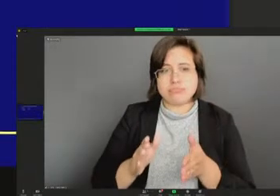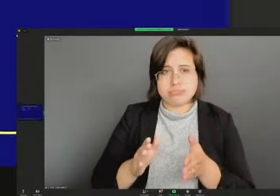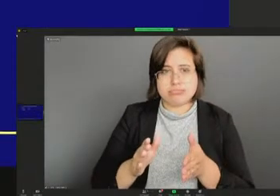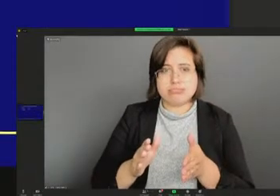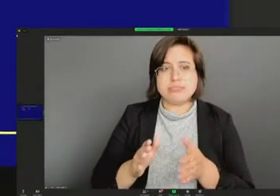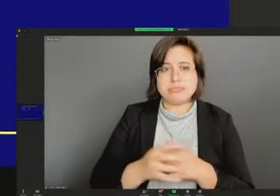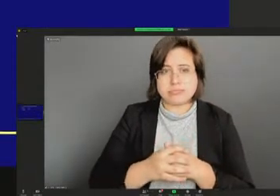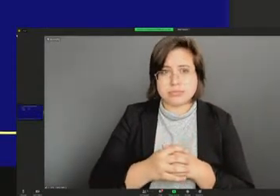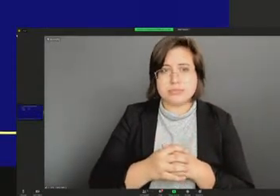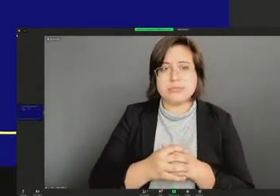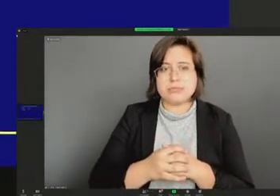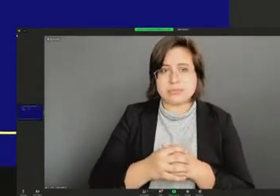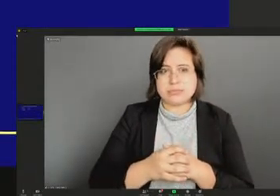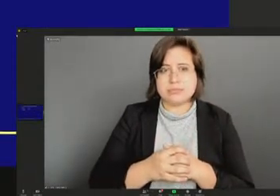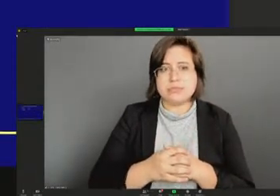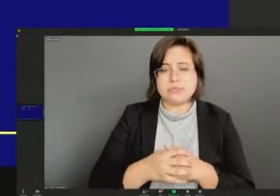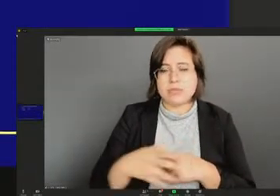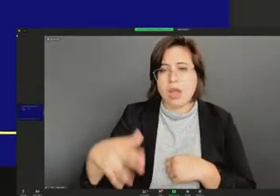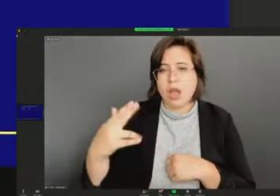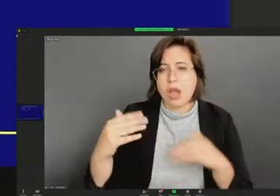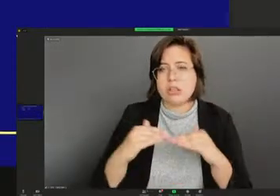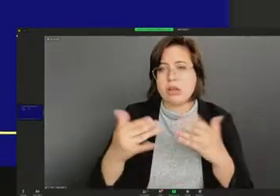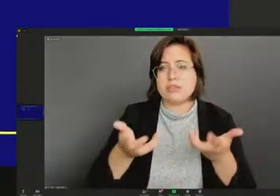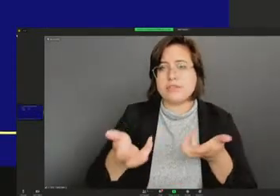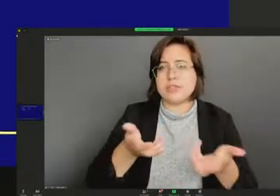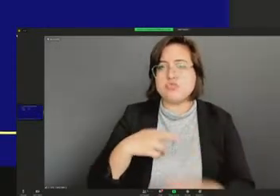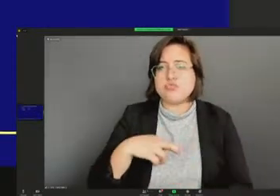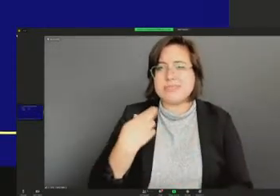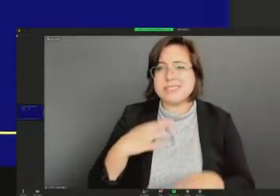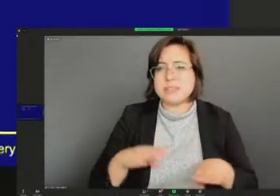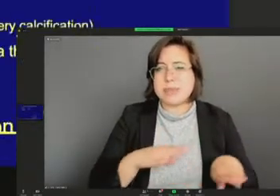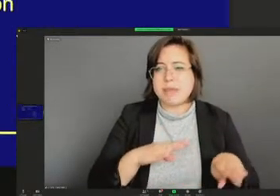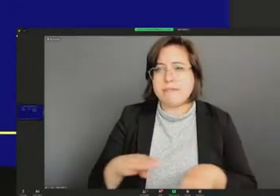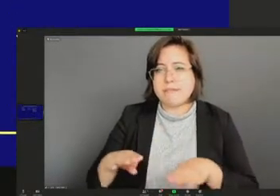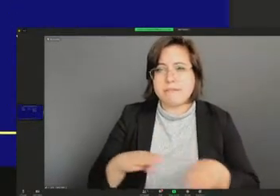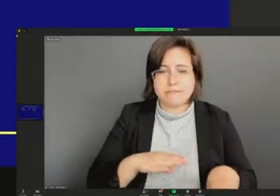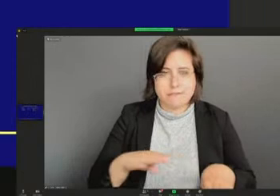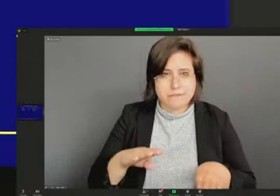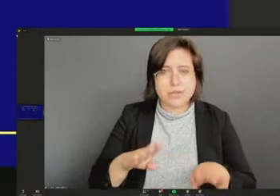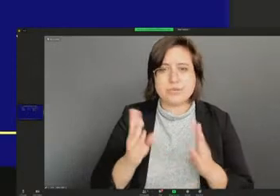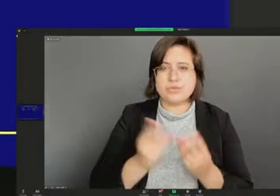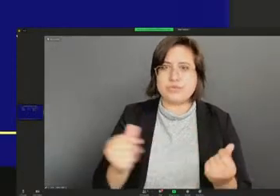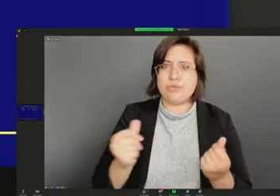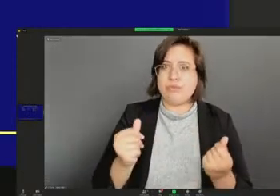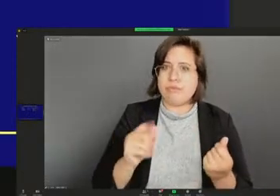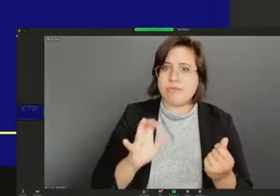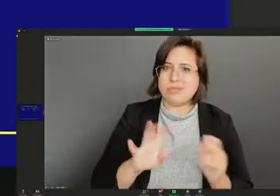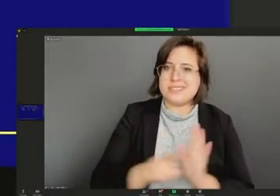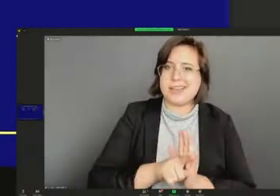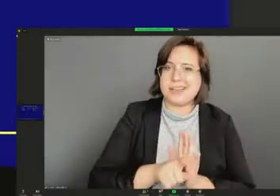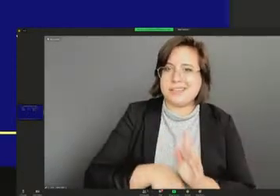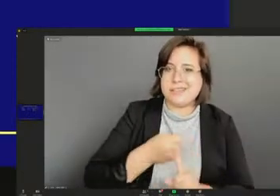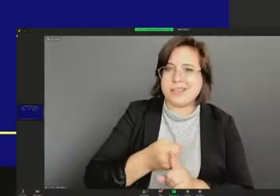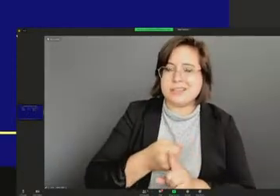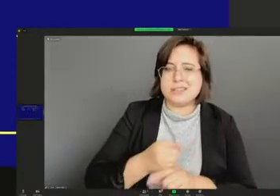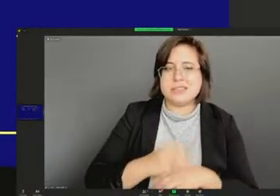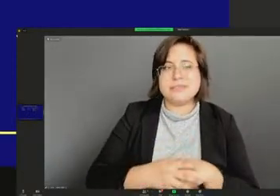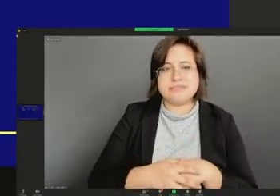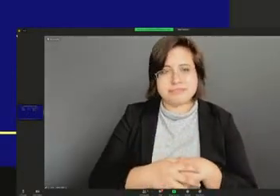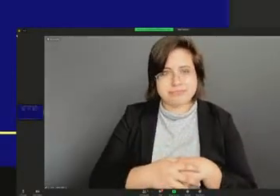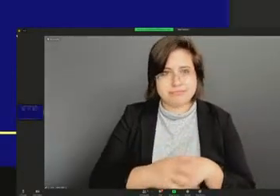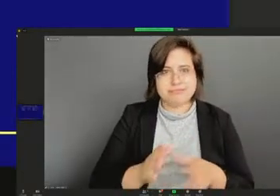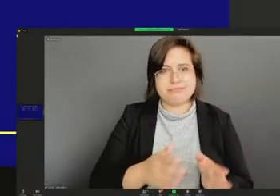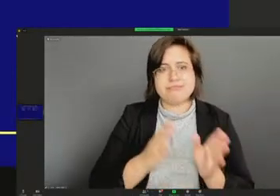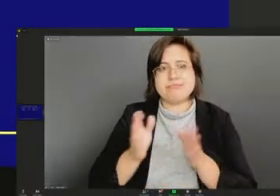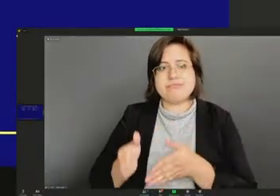of engaging in risk behaviors to soothe the negative effects of these exposures. It's linked to